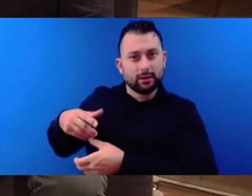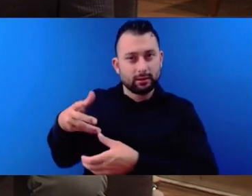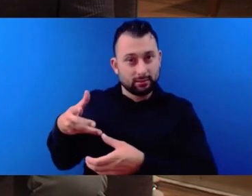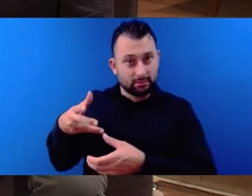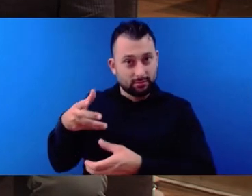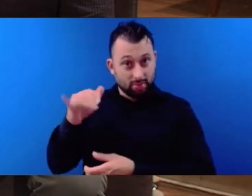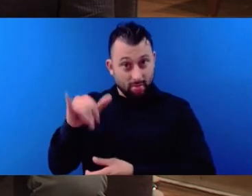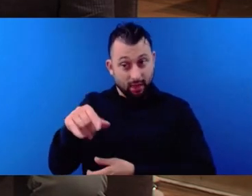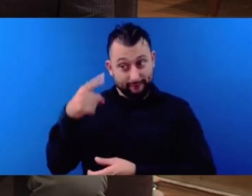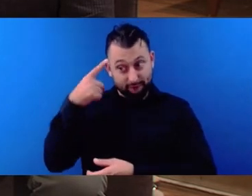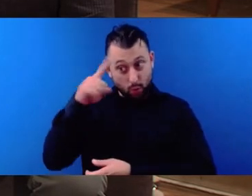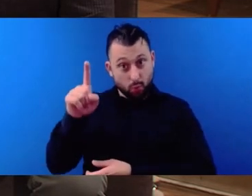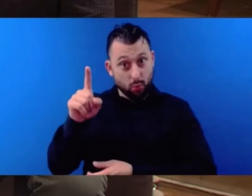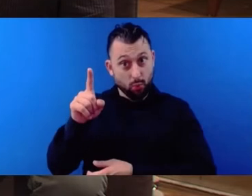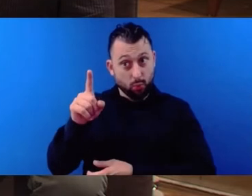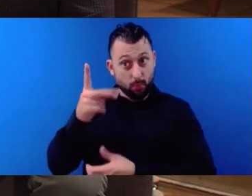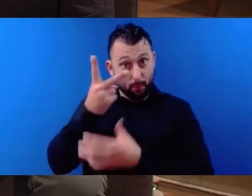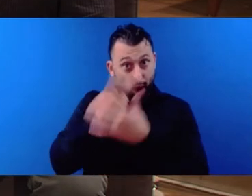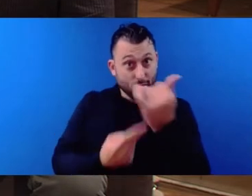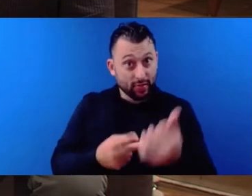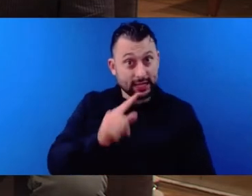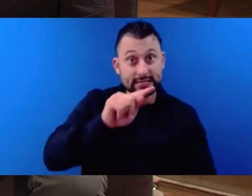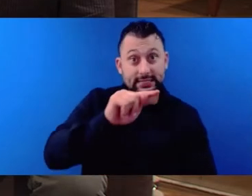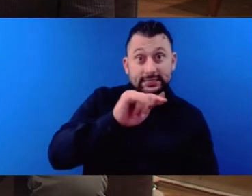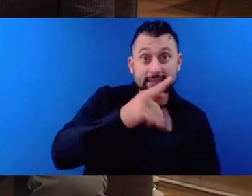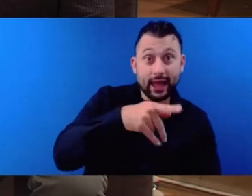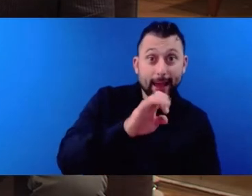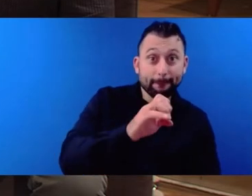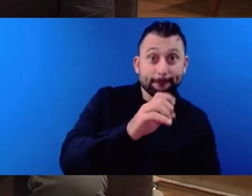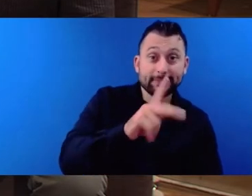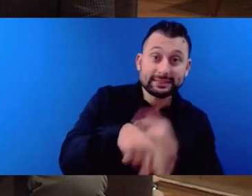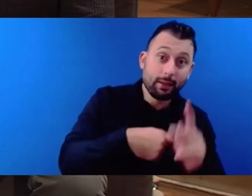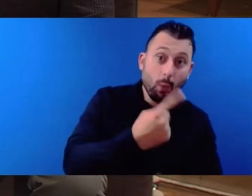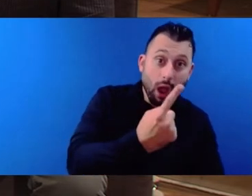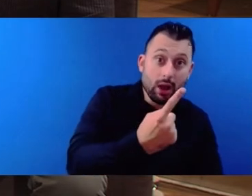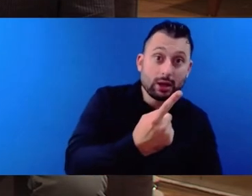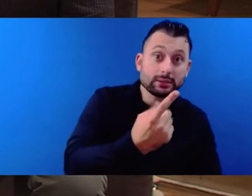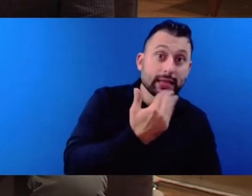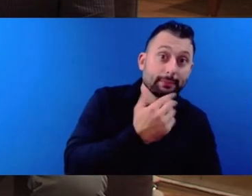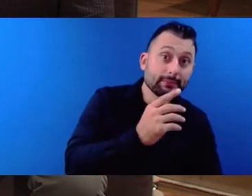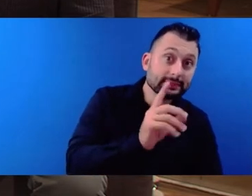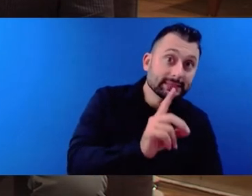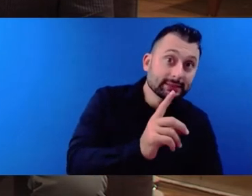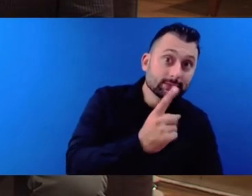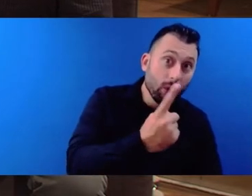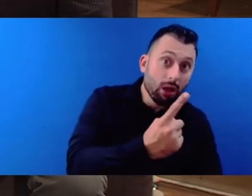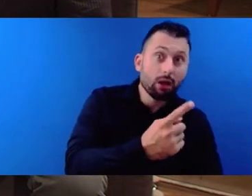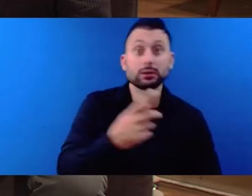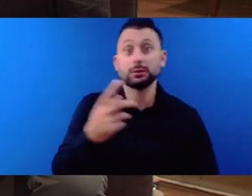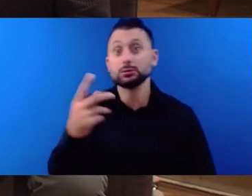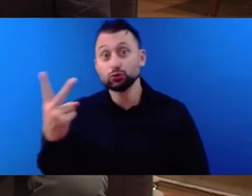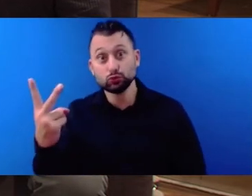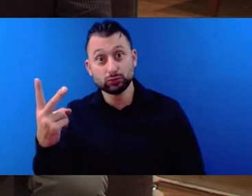when we're looking at type 1 and type 2, can